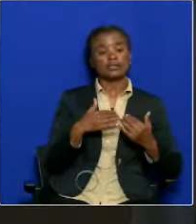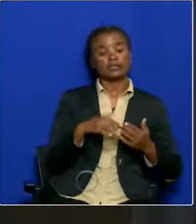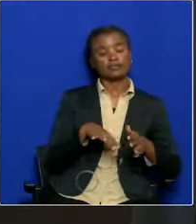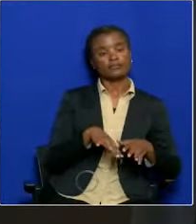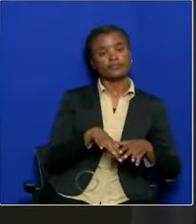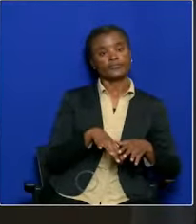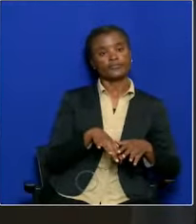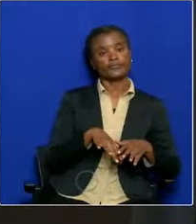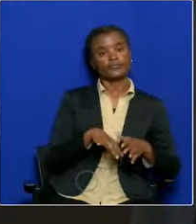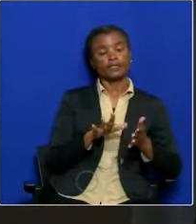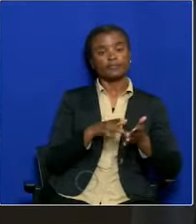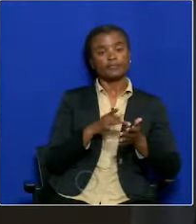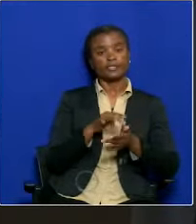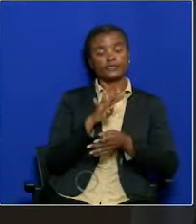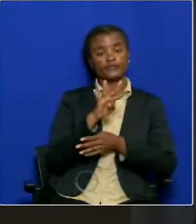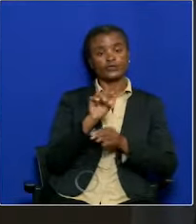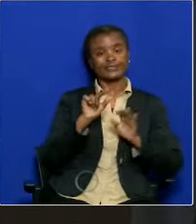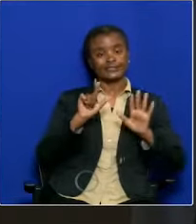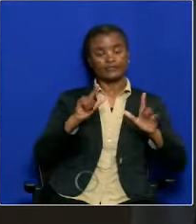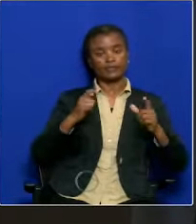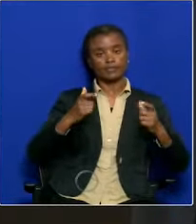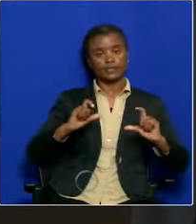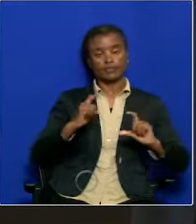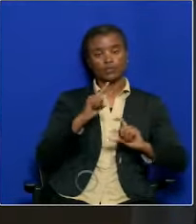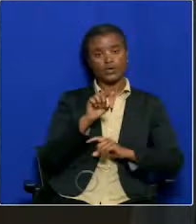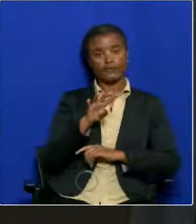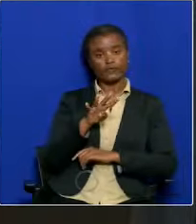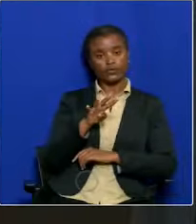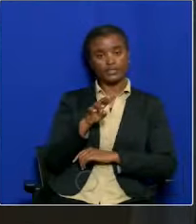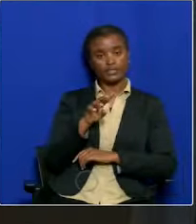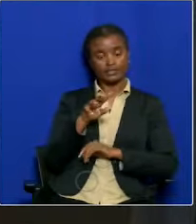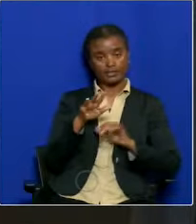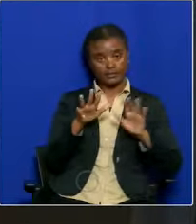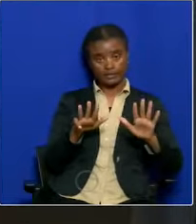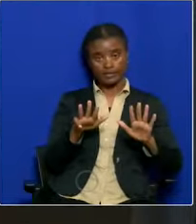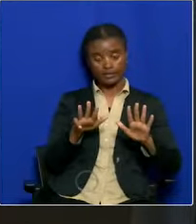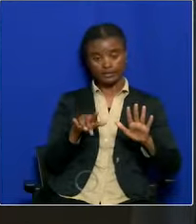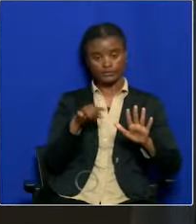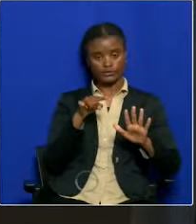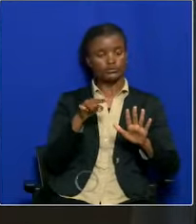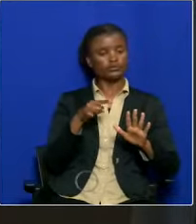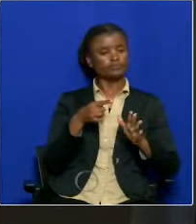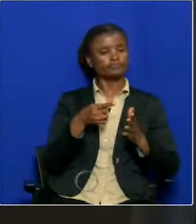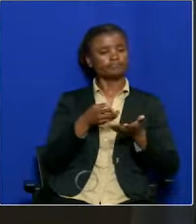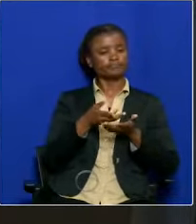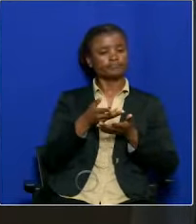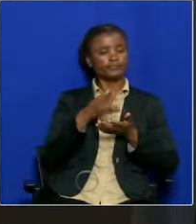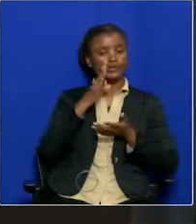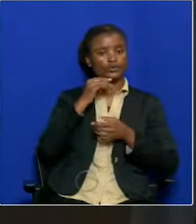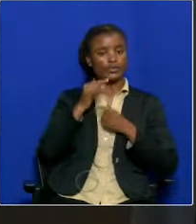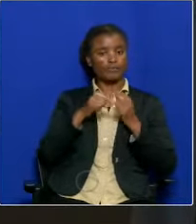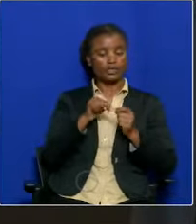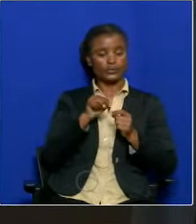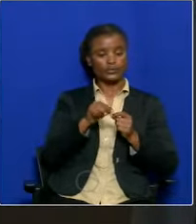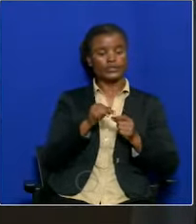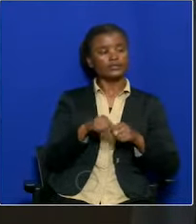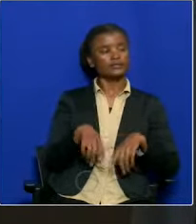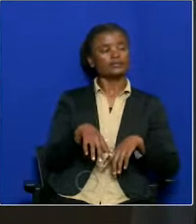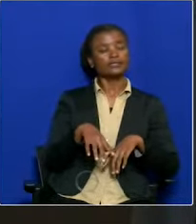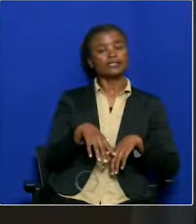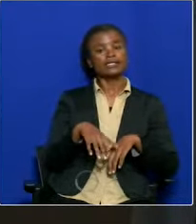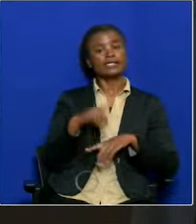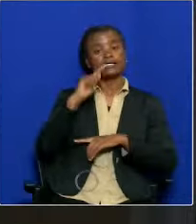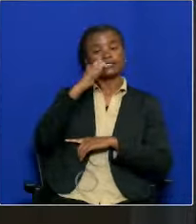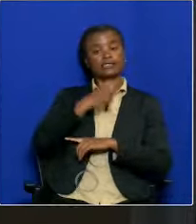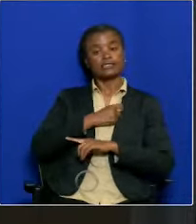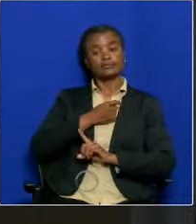47, in paragraph 149, you talk about the General Sibia's son's engagement party on the